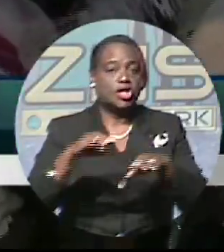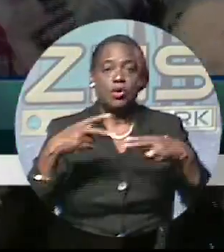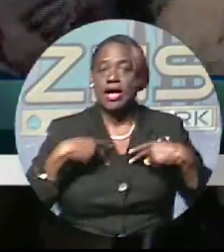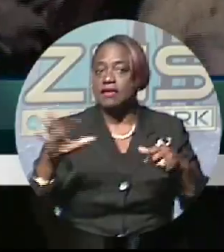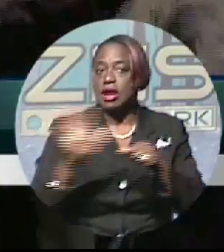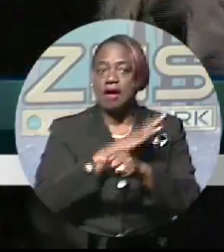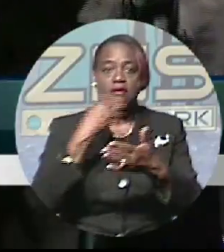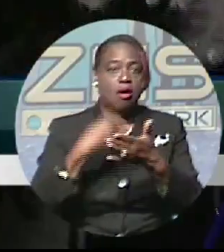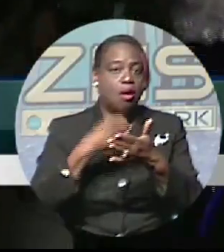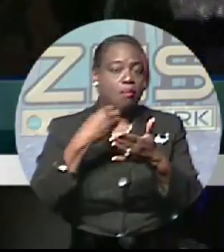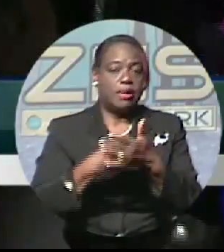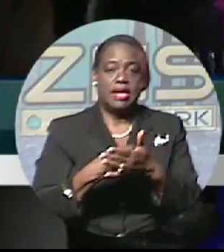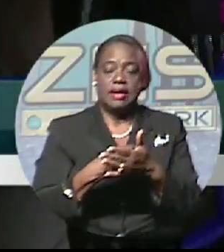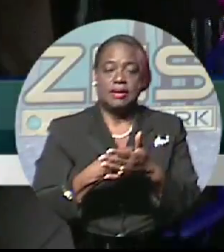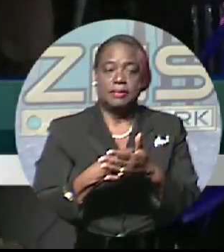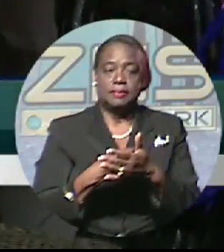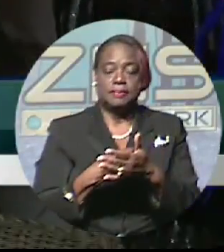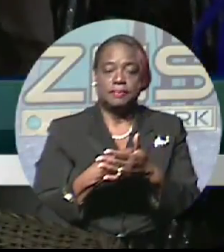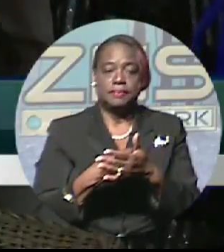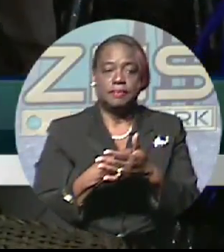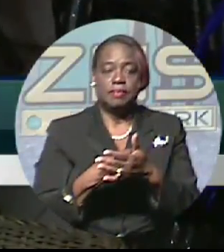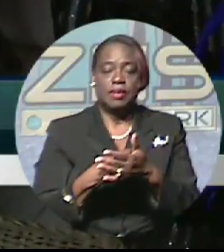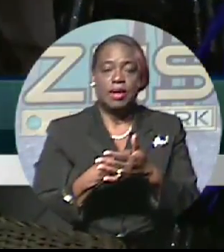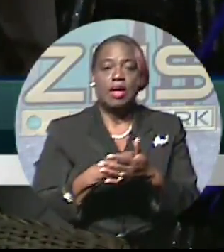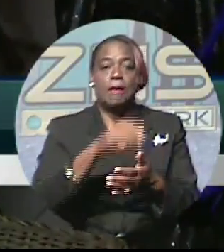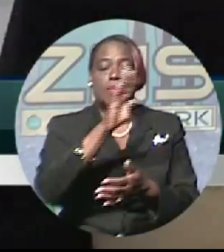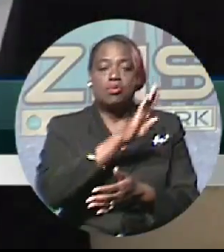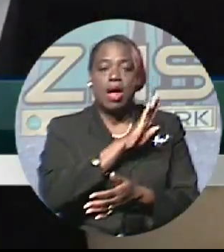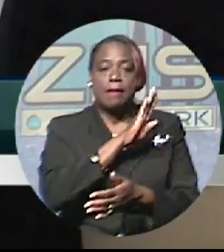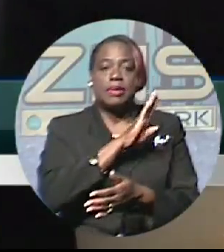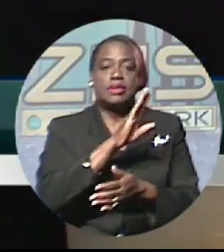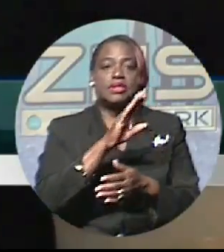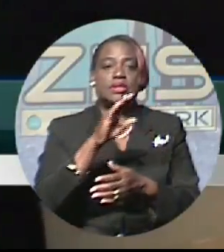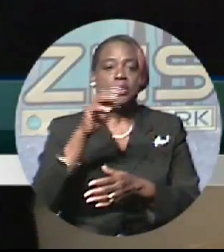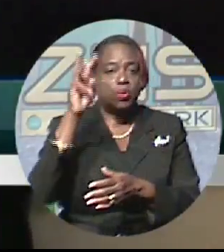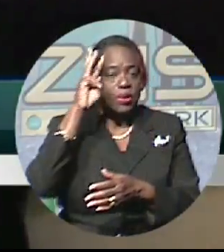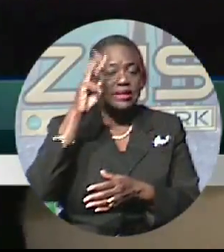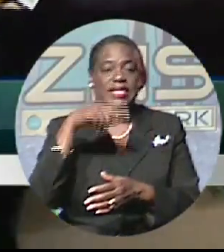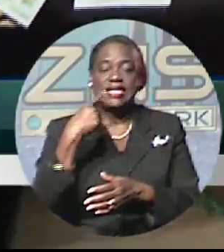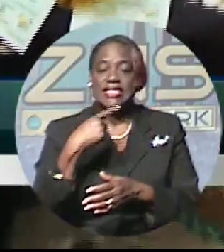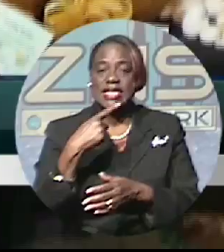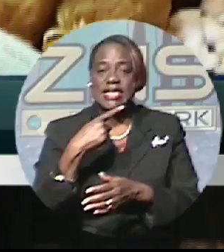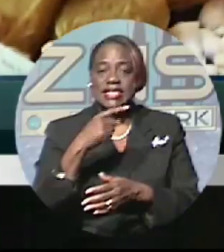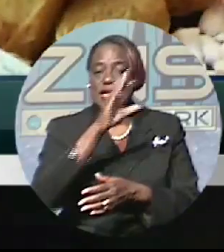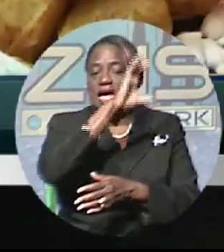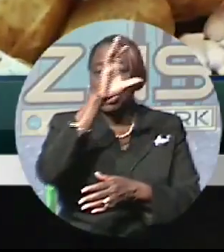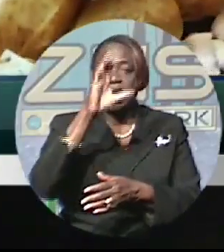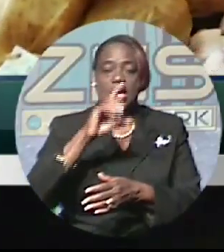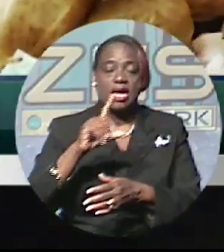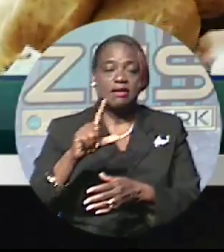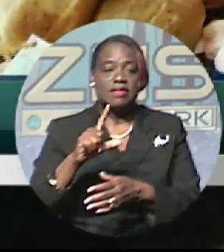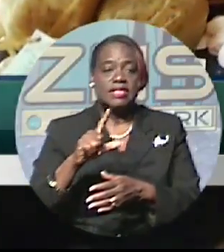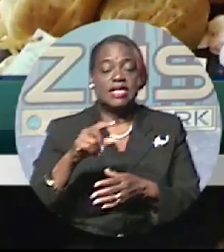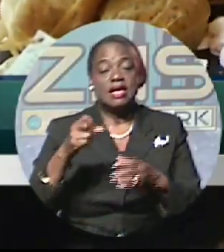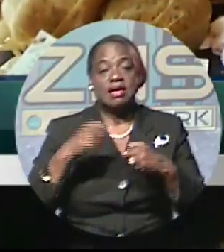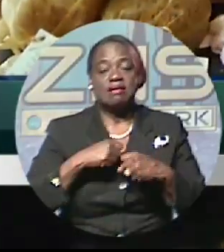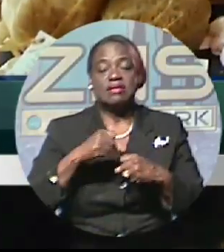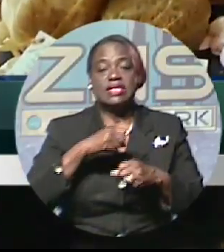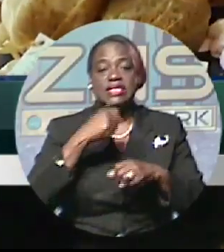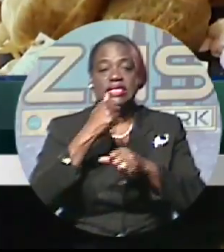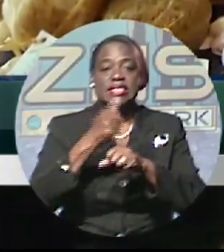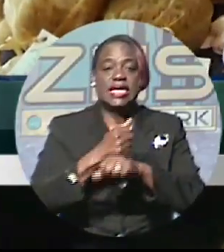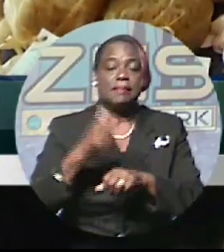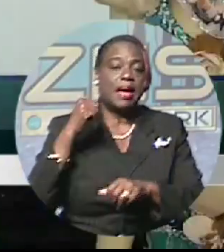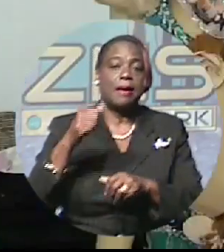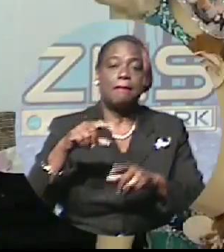by the Carnival Commission. Group leader Quentin Barabbas Woodside says even though funding trumps those setbacks, group members are still pushing to